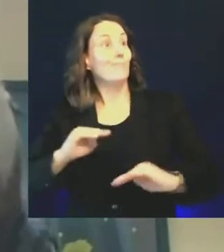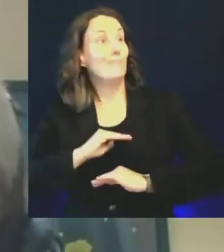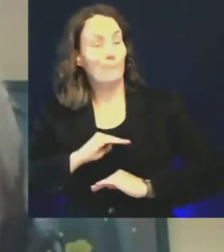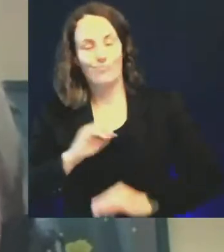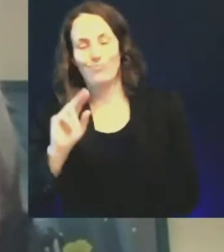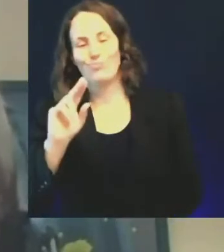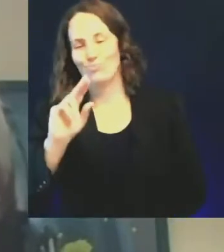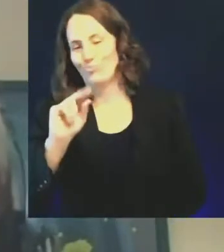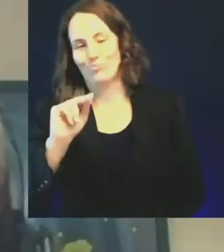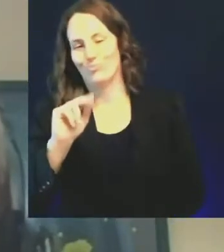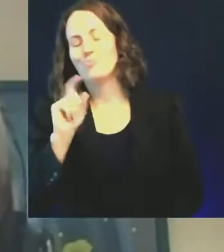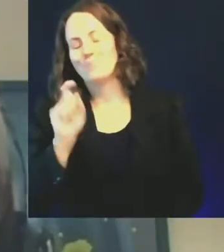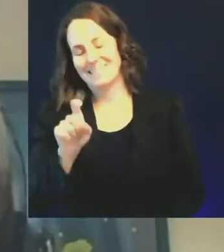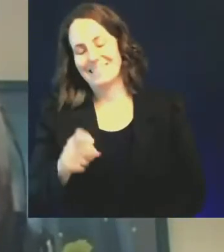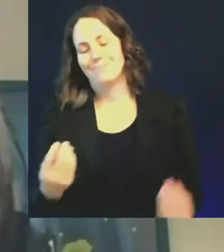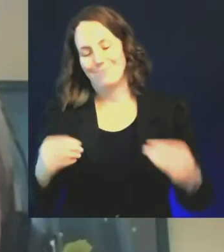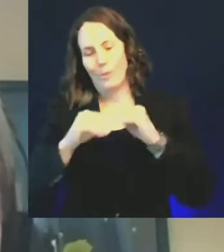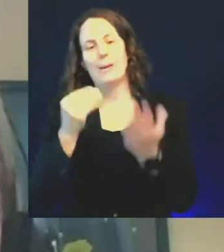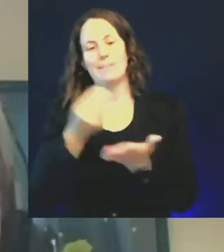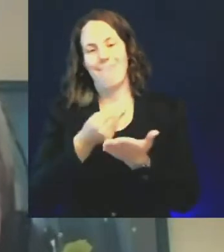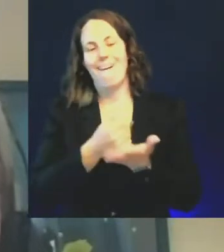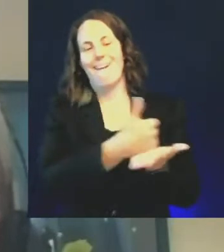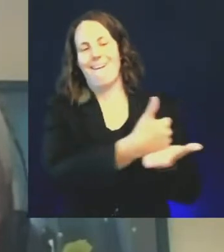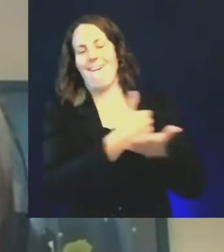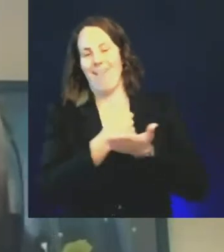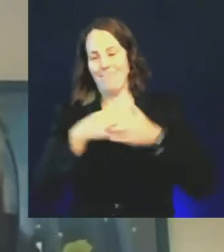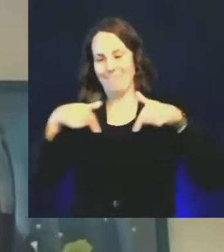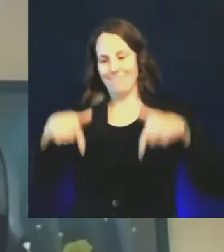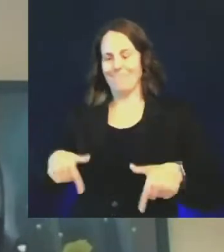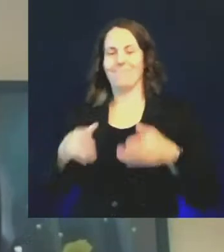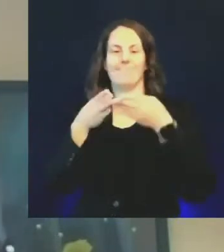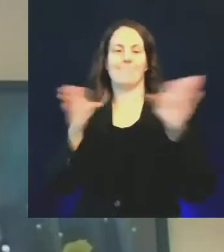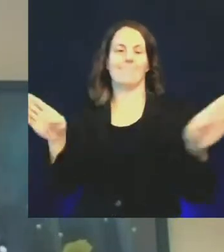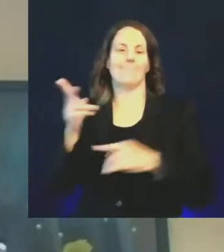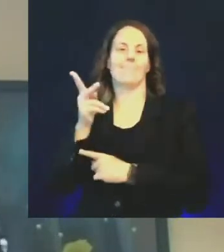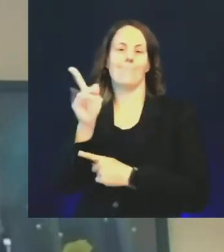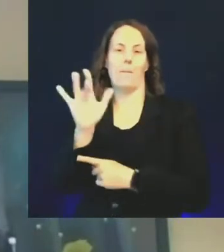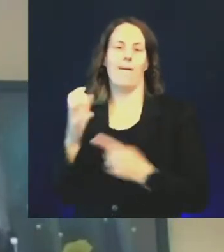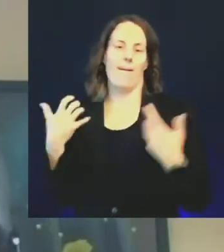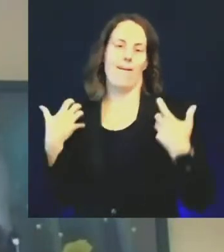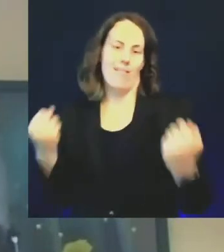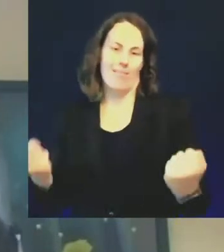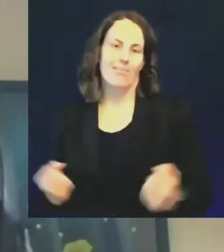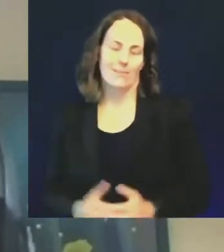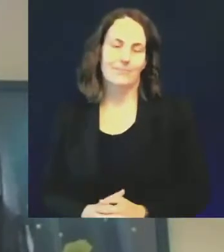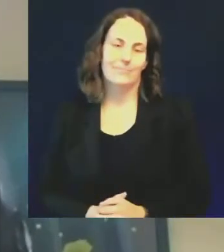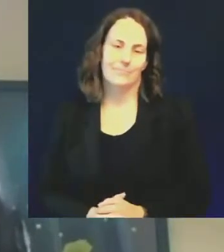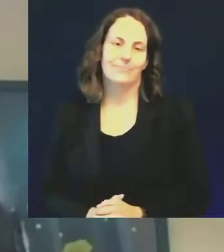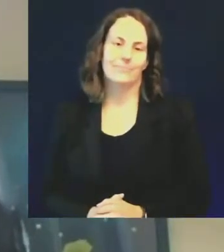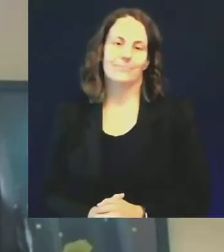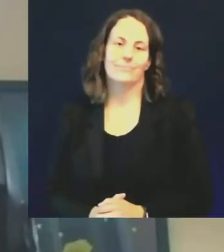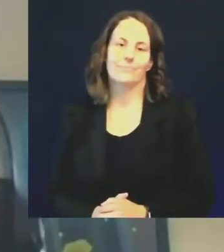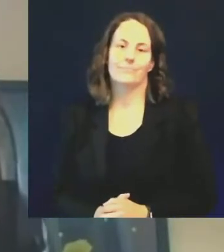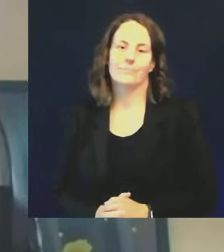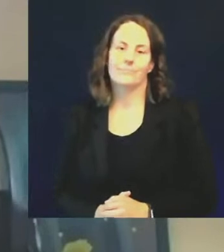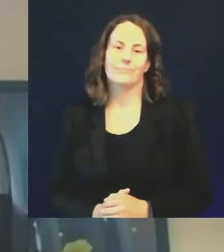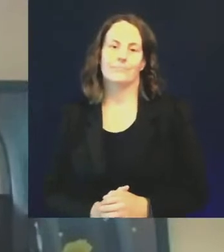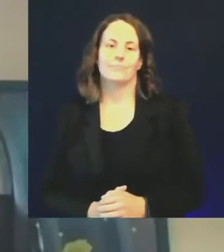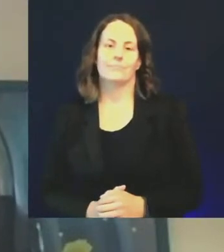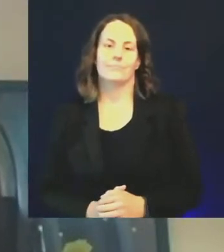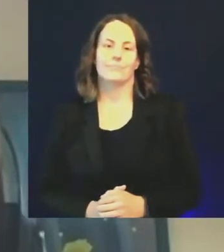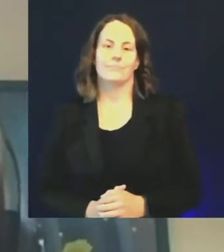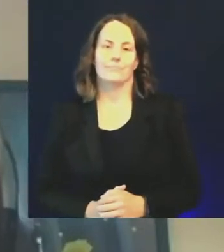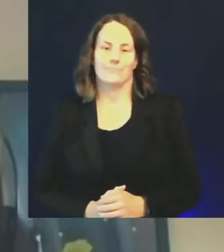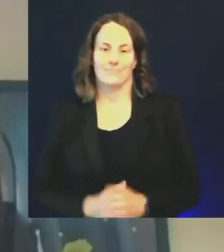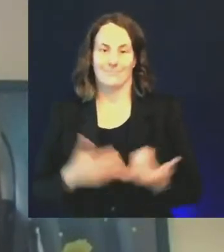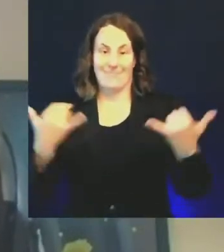Shemaine, about the necessity of the state looking at this investment. Certainly in the governor's proposed